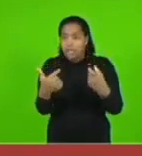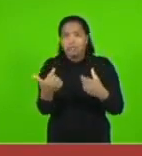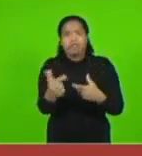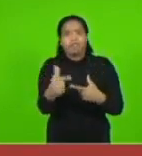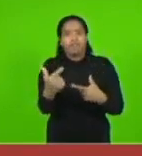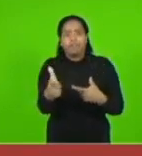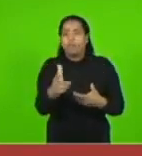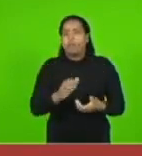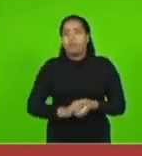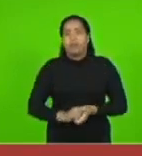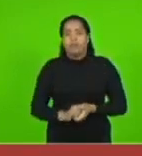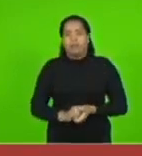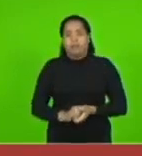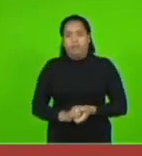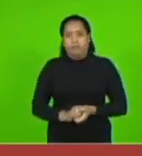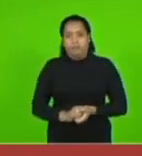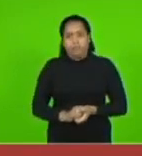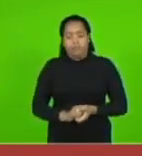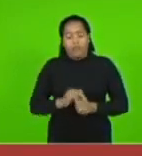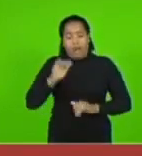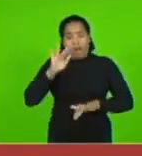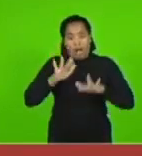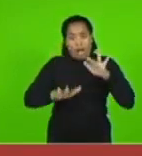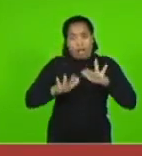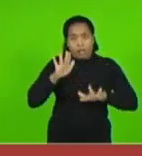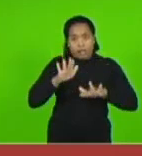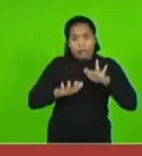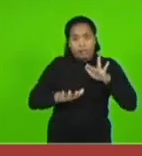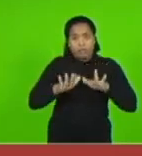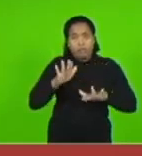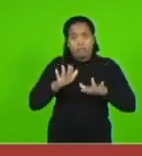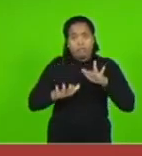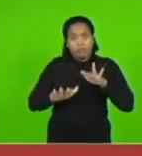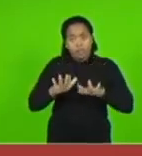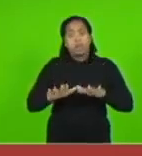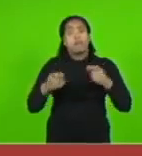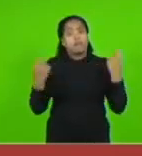they cannot allow weakness.